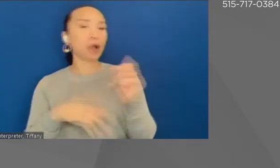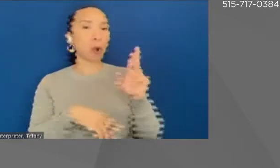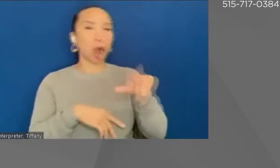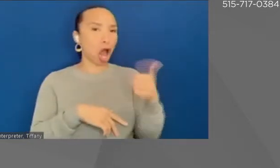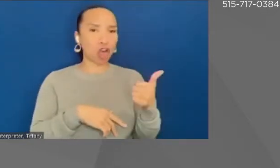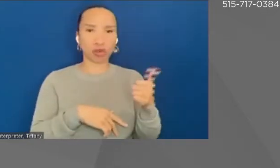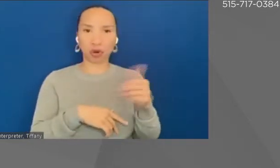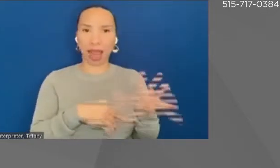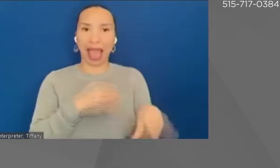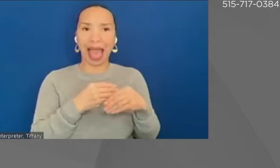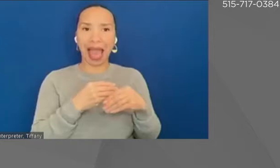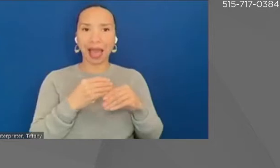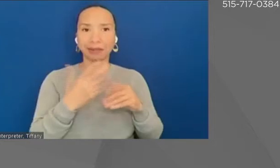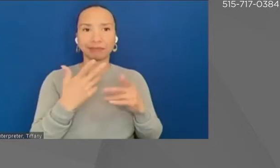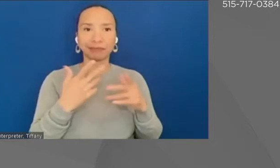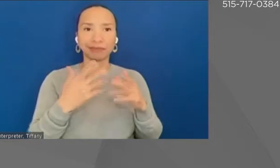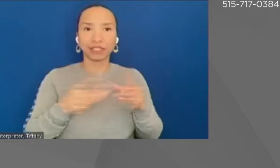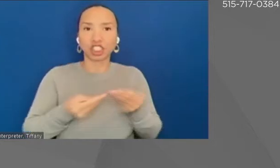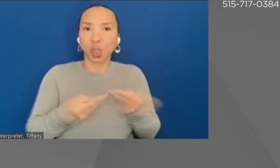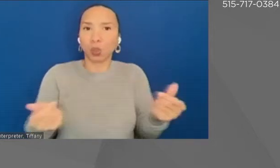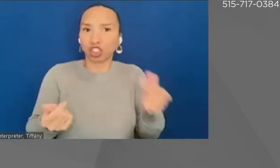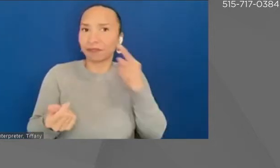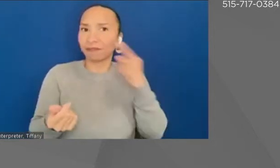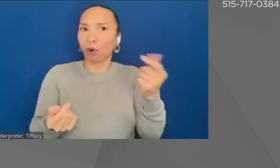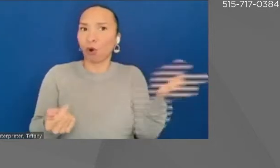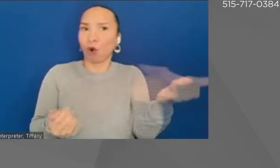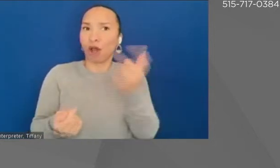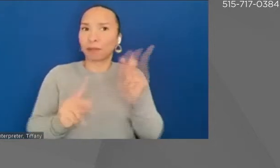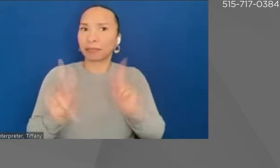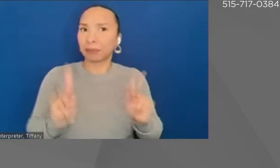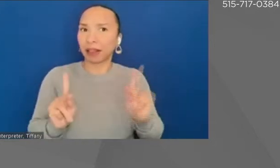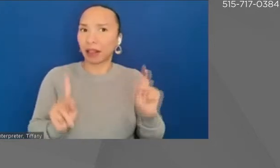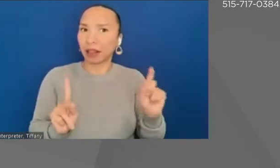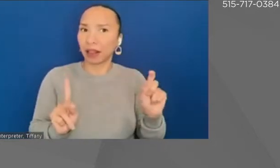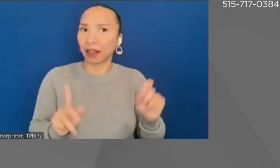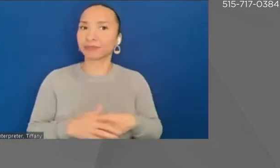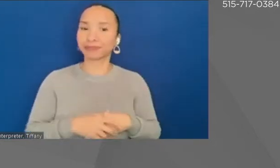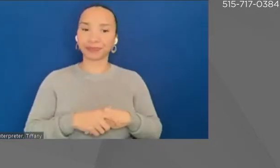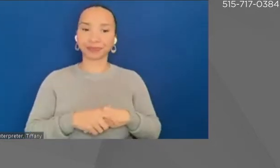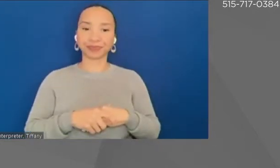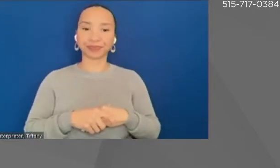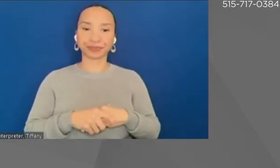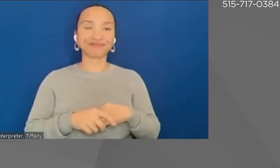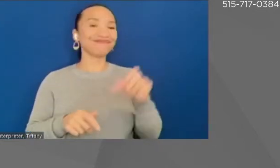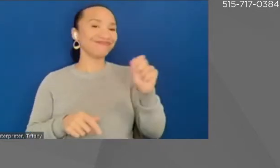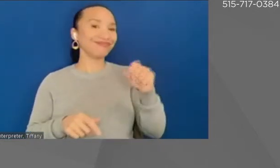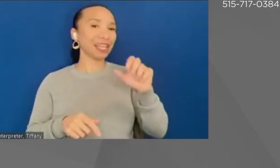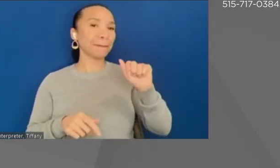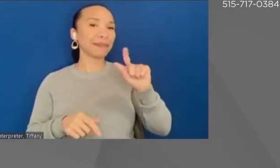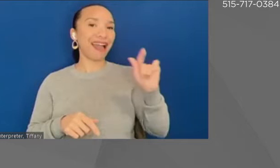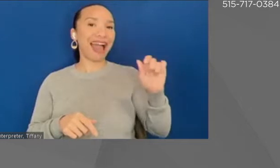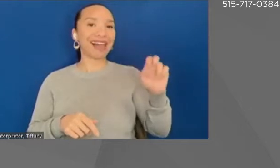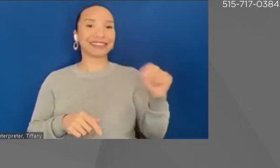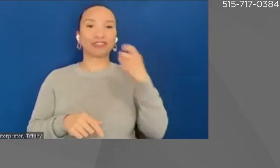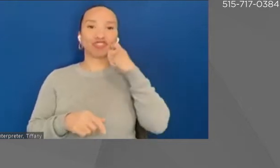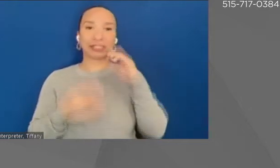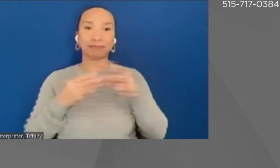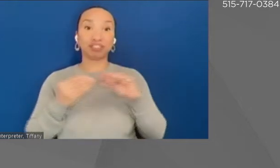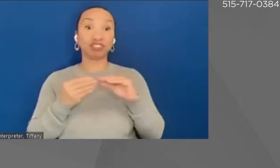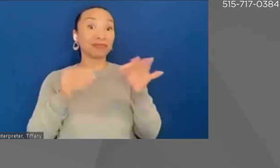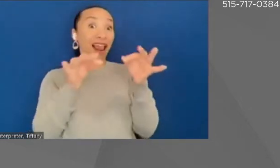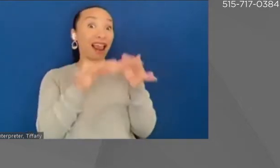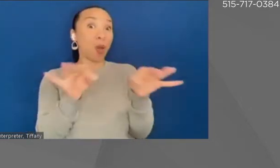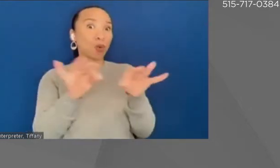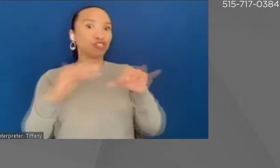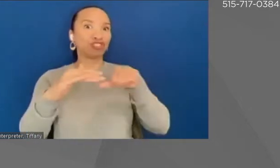more accessible for all people? Yeah, Lisa and Allison mentioned a few. I think language accessibility is